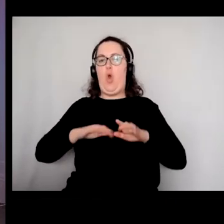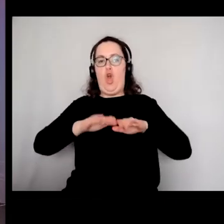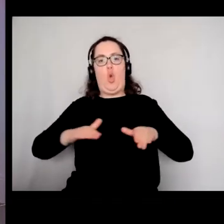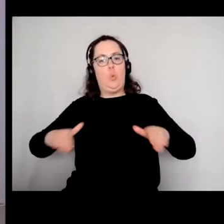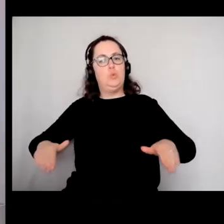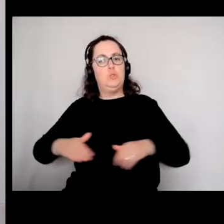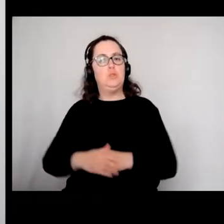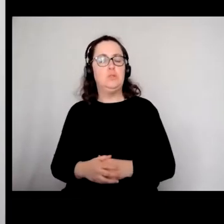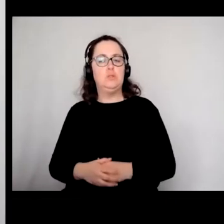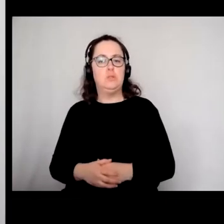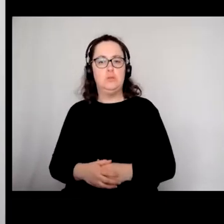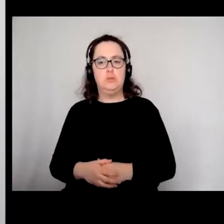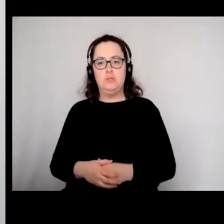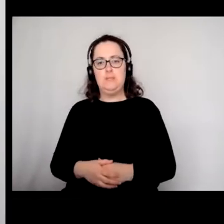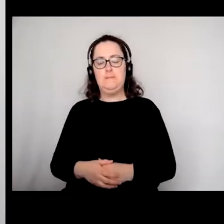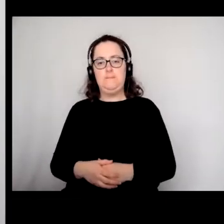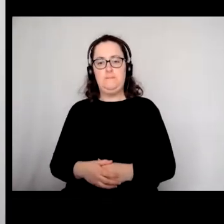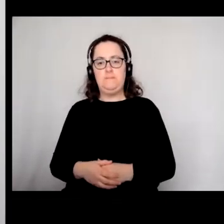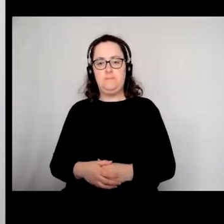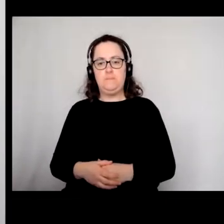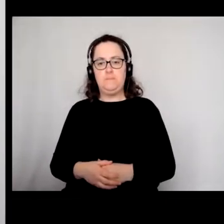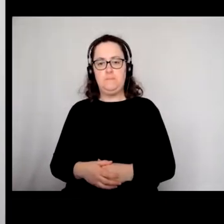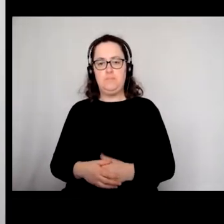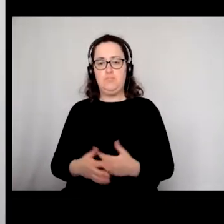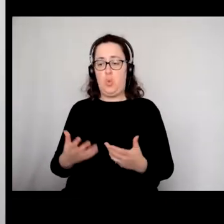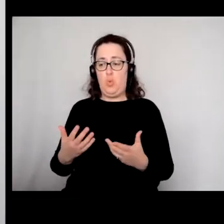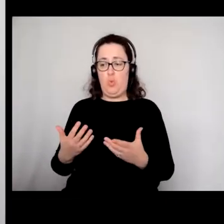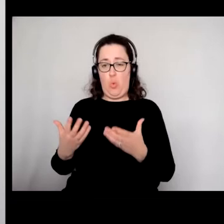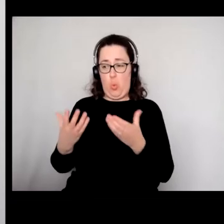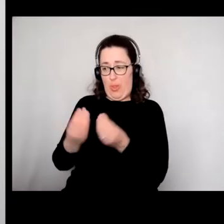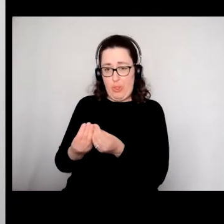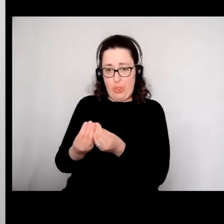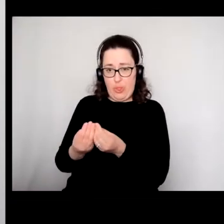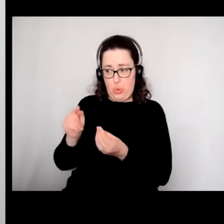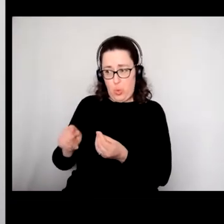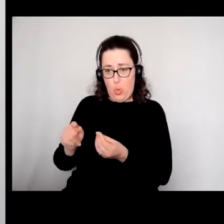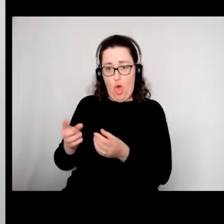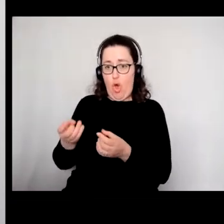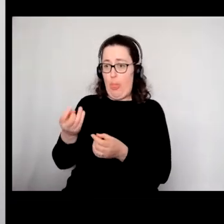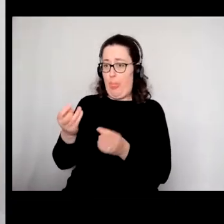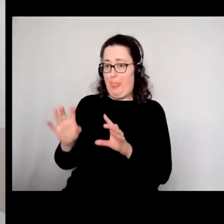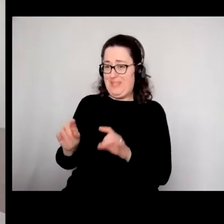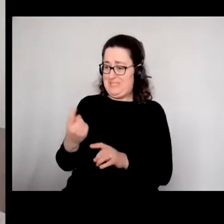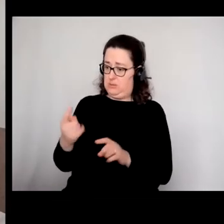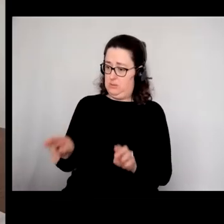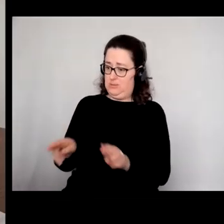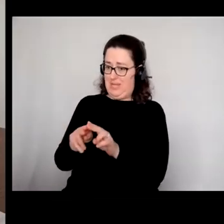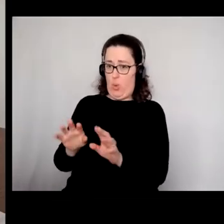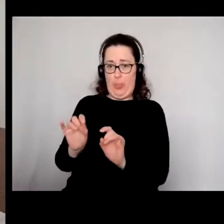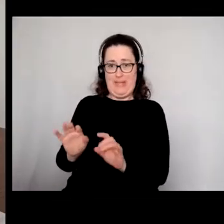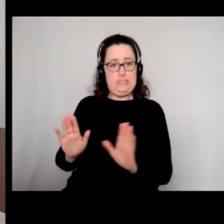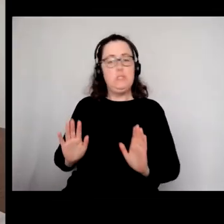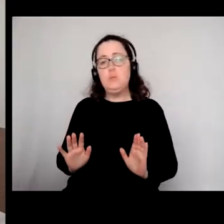So also our activity that we undertook with you was not in isolation within the town either.